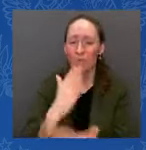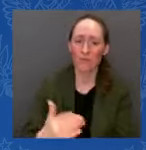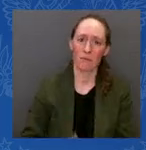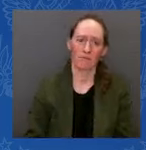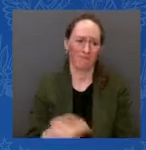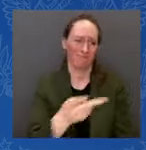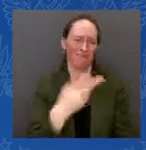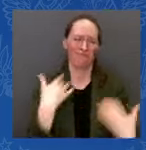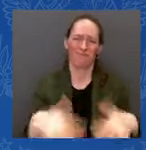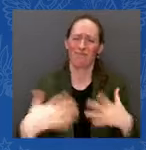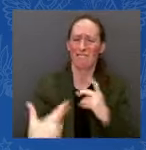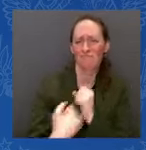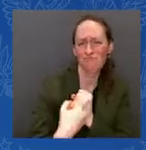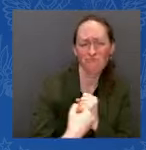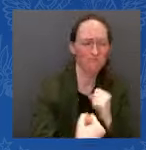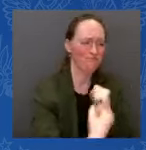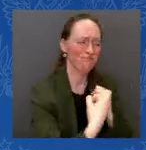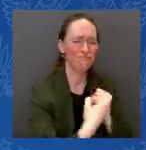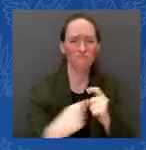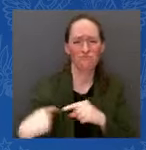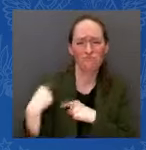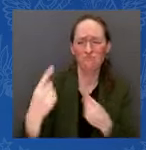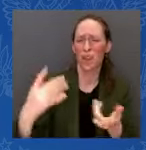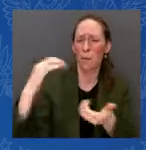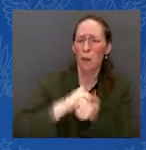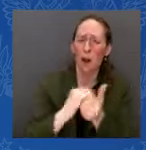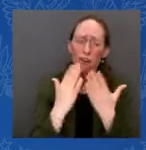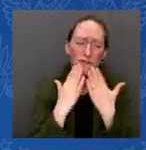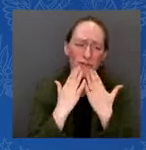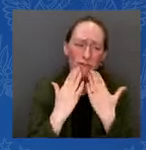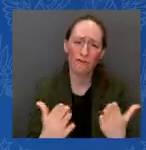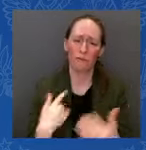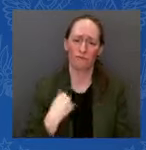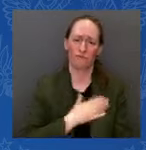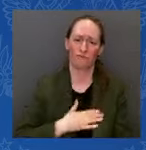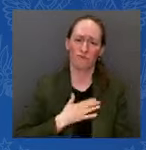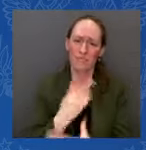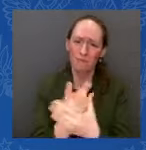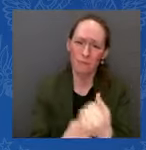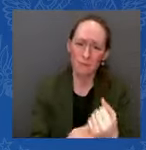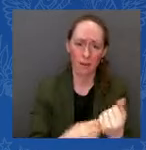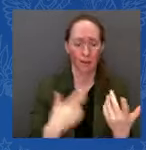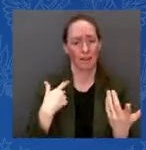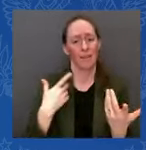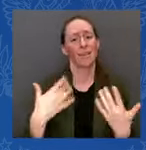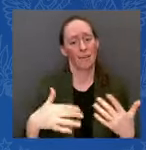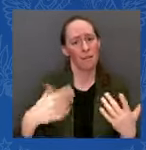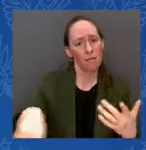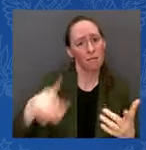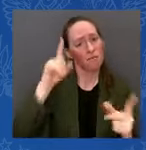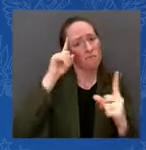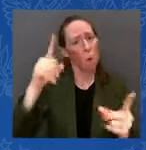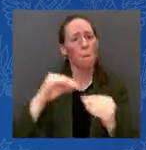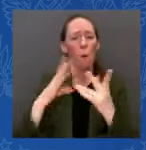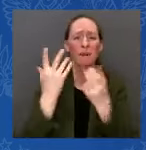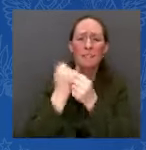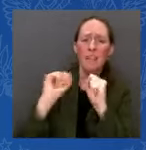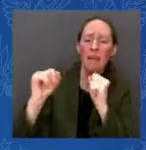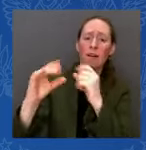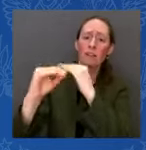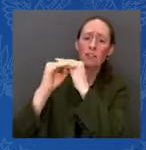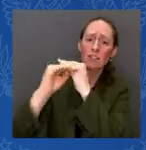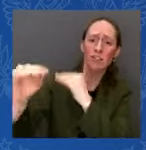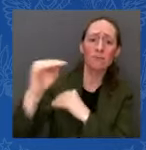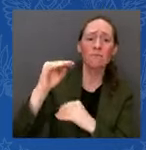create a safer, more peaceful future for the people everywhere. I'm proud to be your shipmates. Thank you.